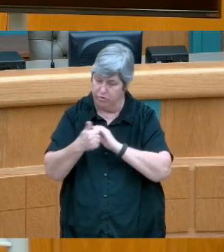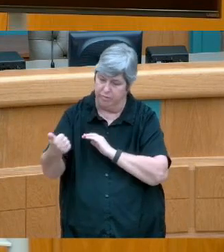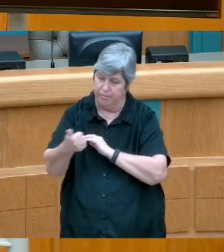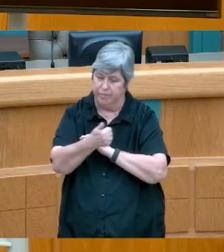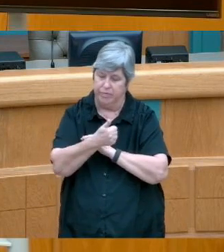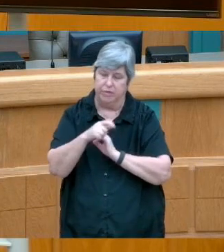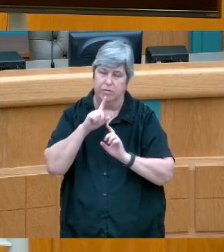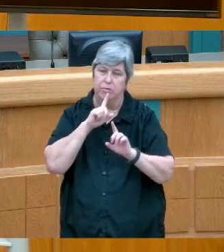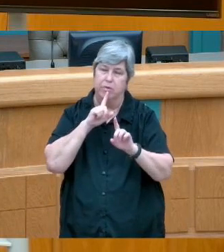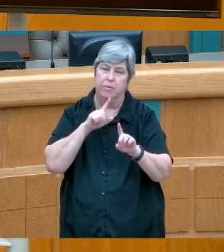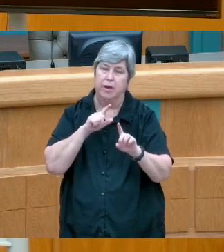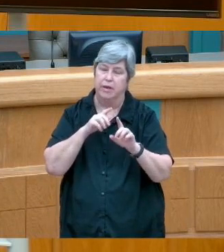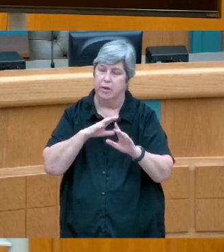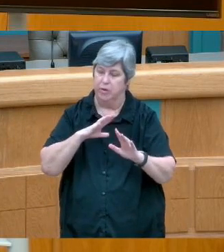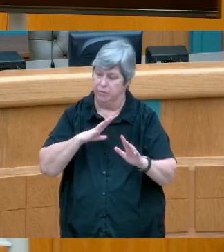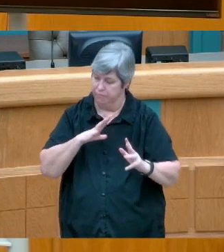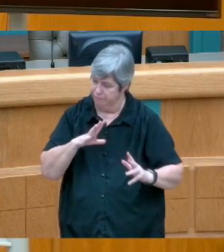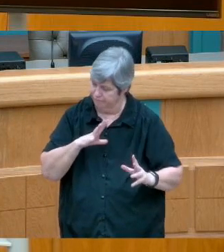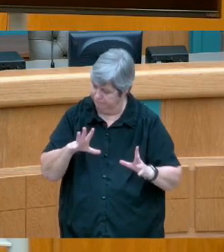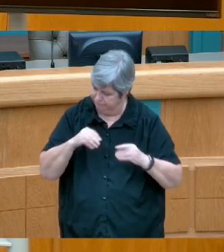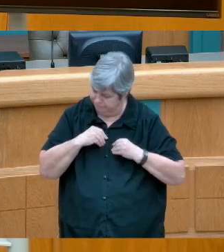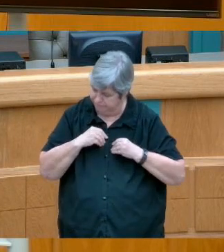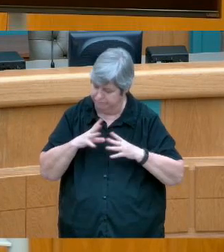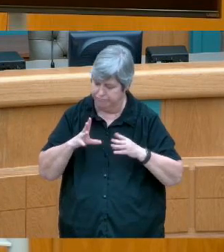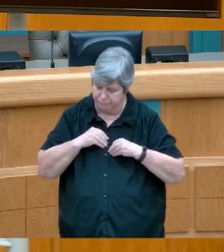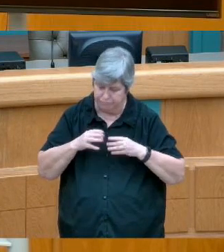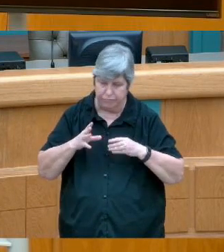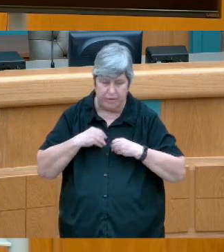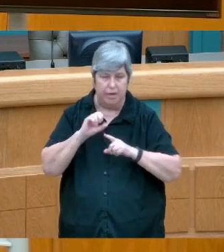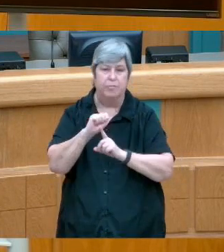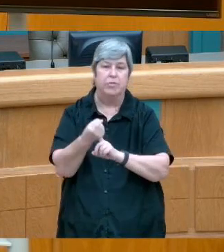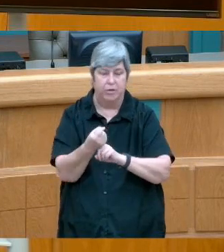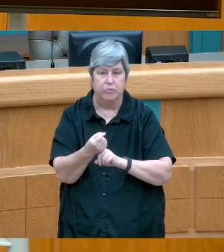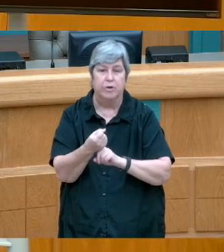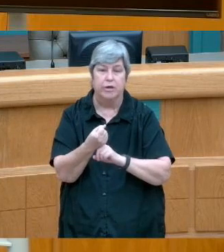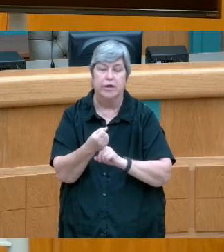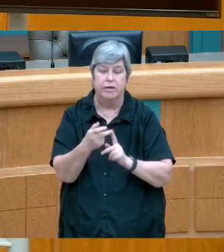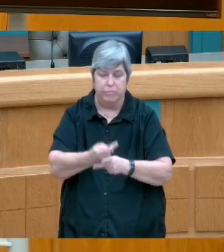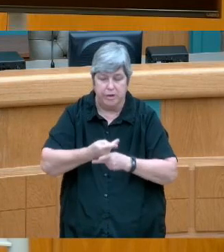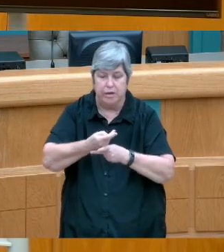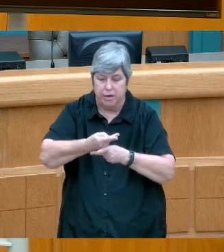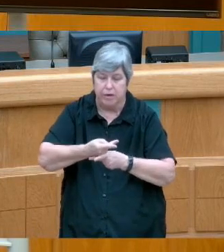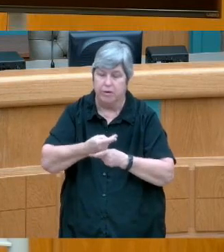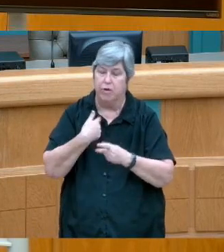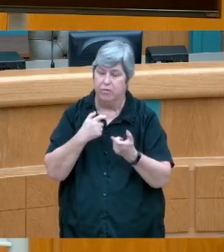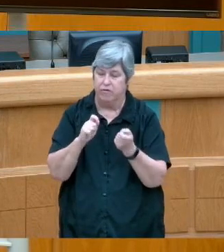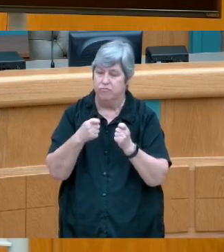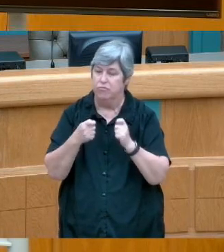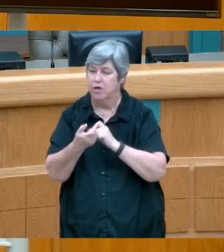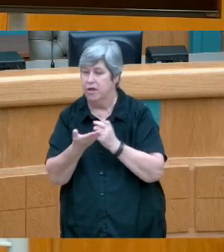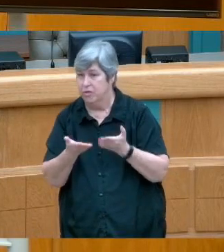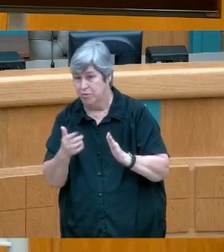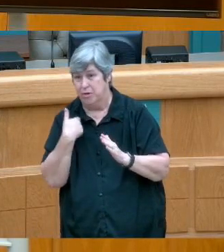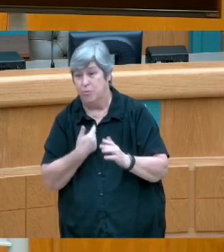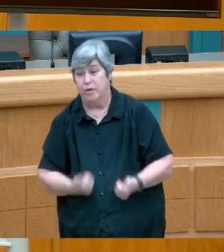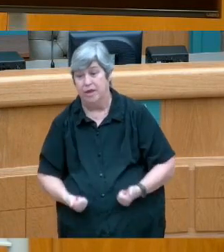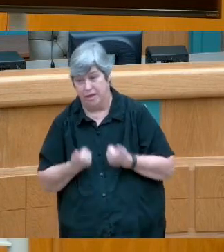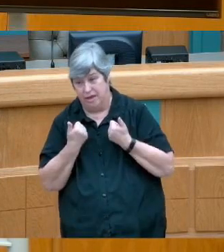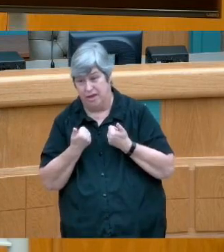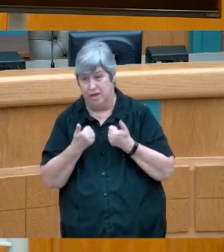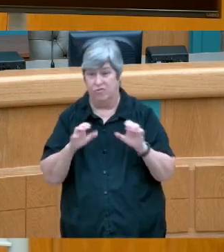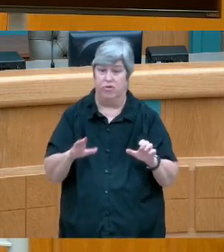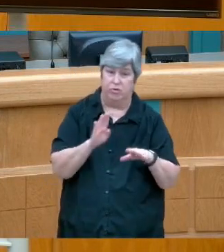responded beautifully to the situation, and we've made a lot of adjustments in how we live and conduct